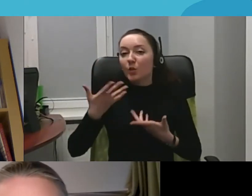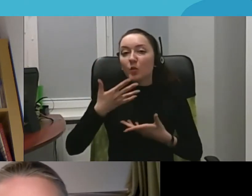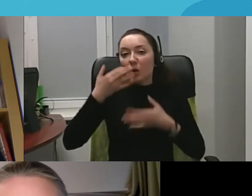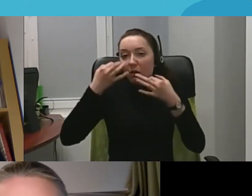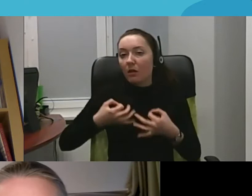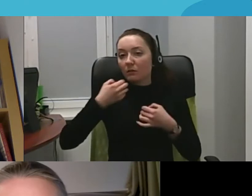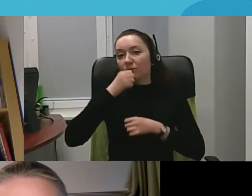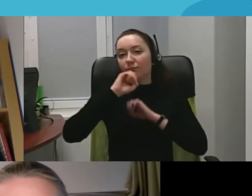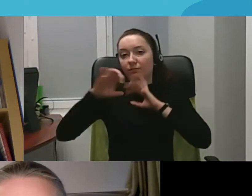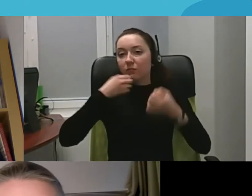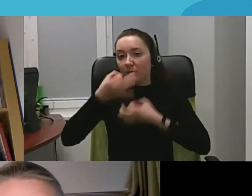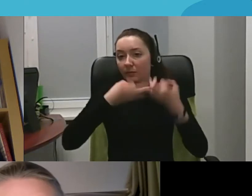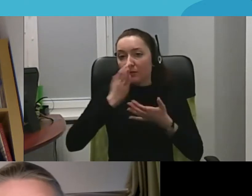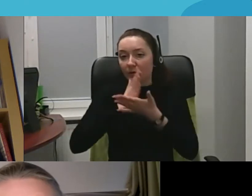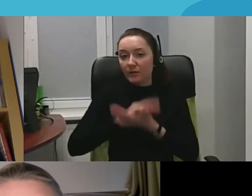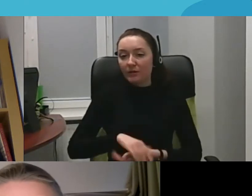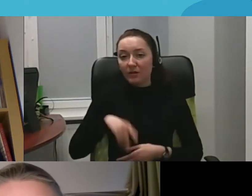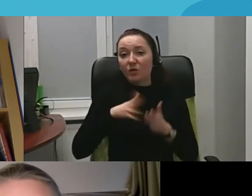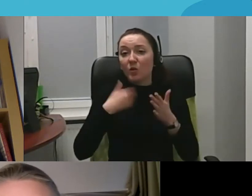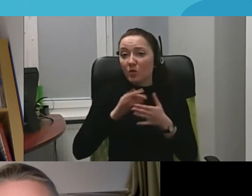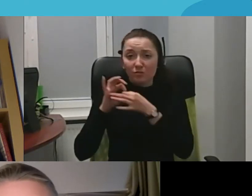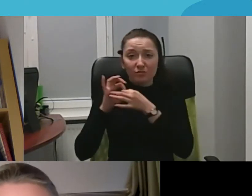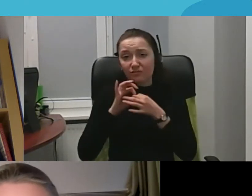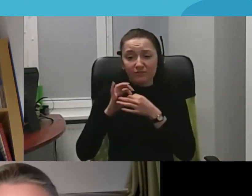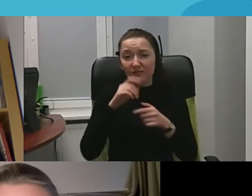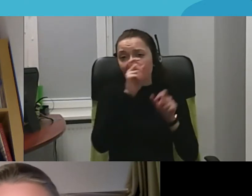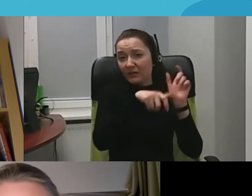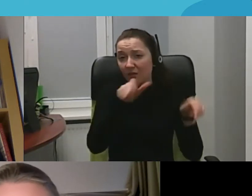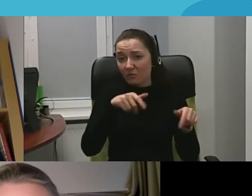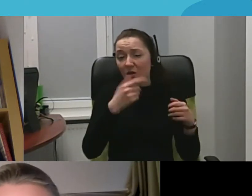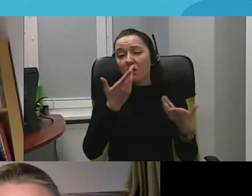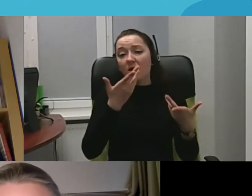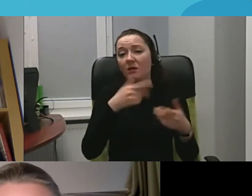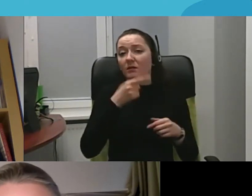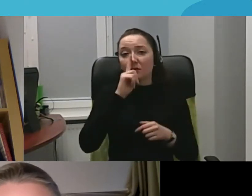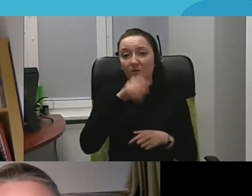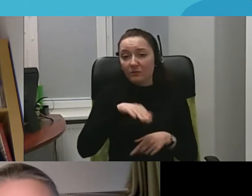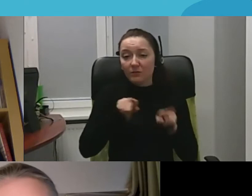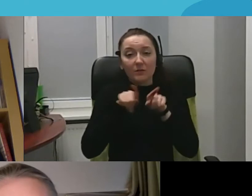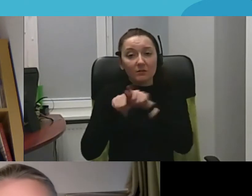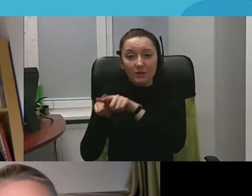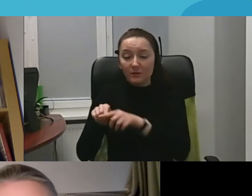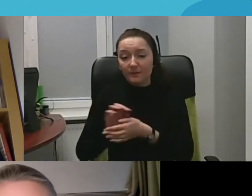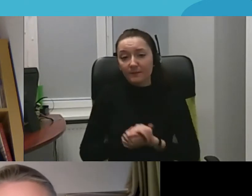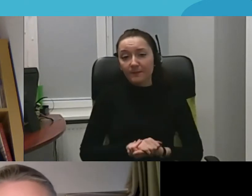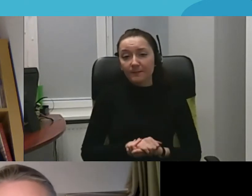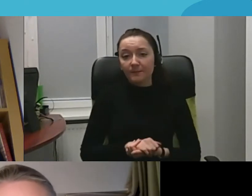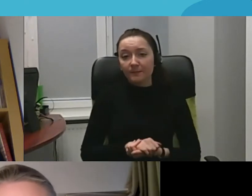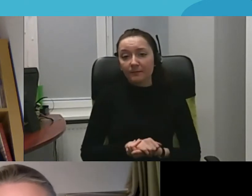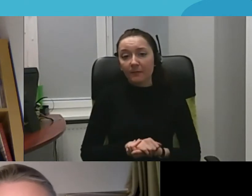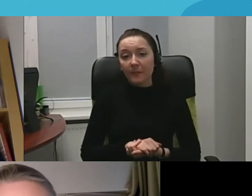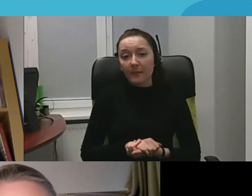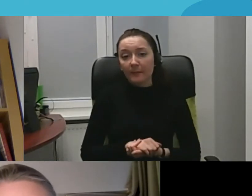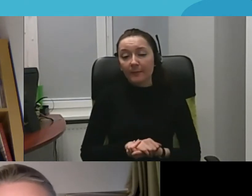first place. In practice, and although we were afraid of possible retaliation for the victims themselves, allegation letters